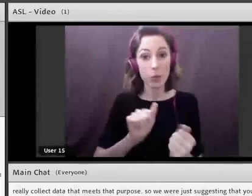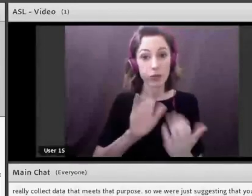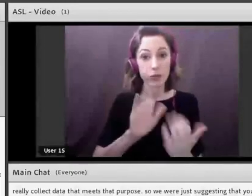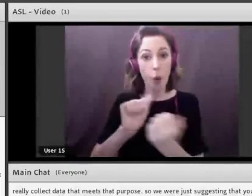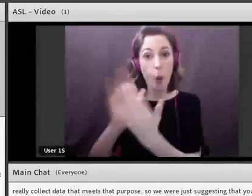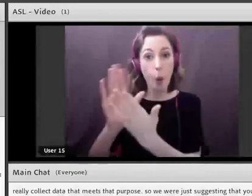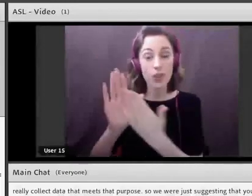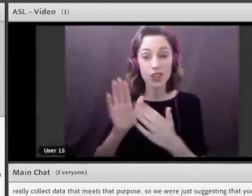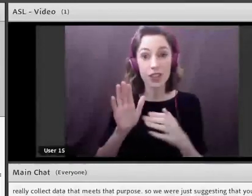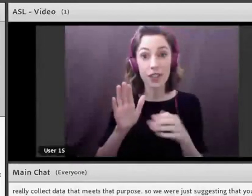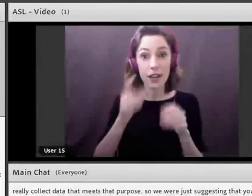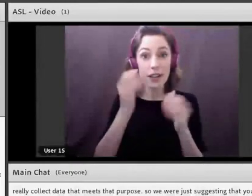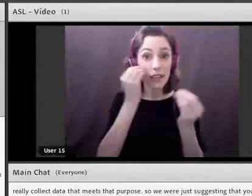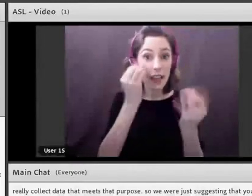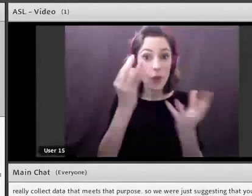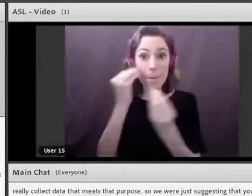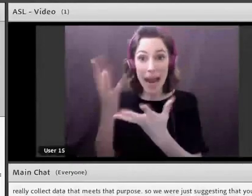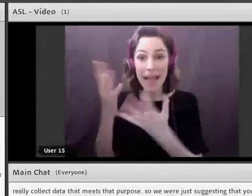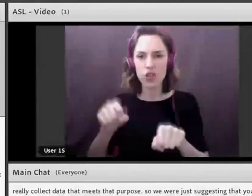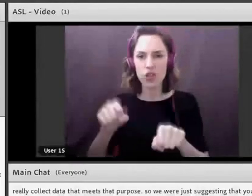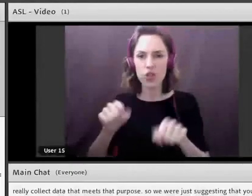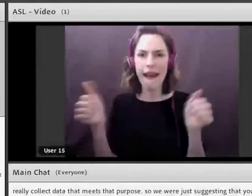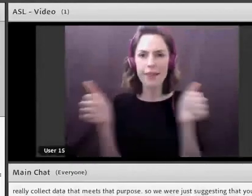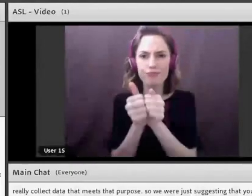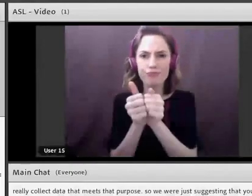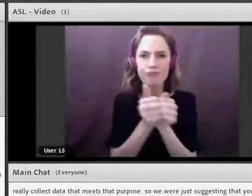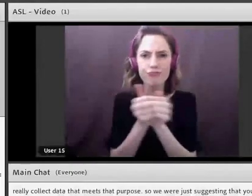become more valuable. So, for example, if